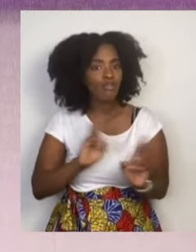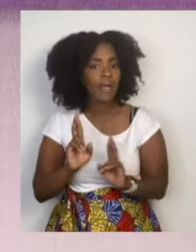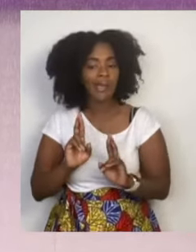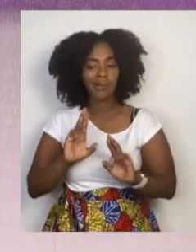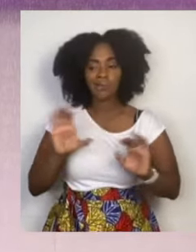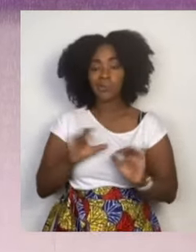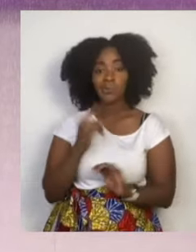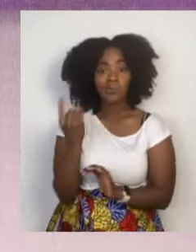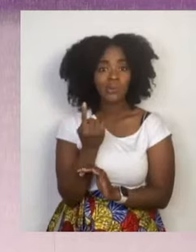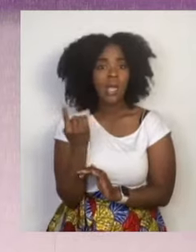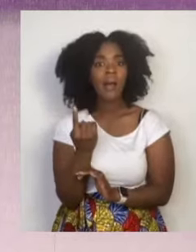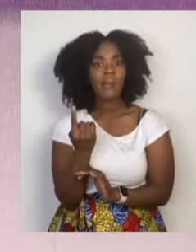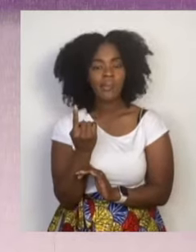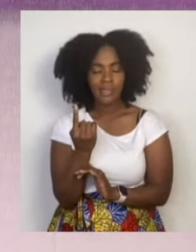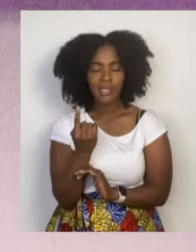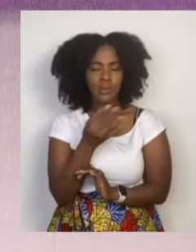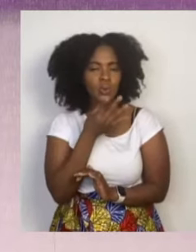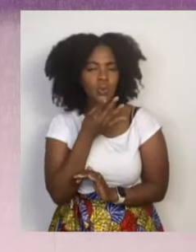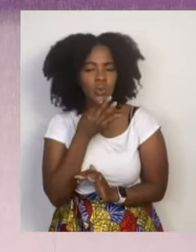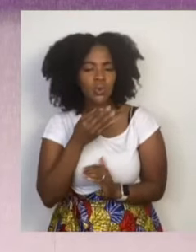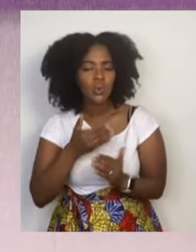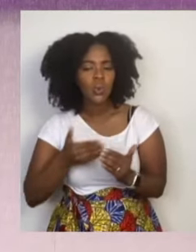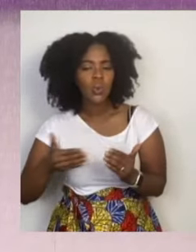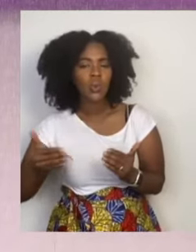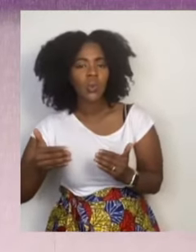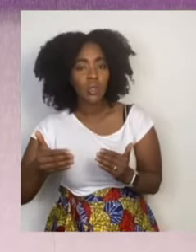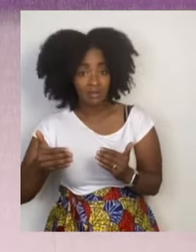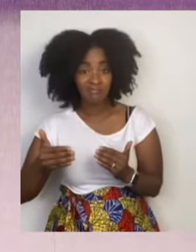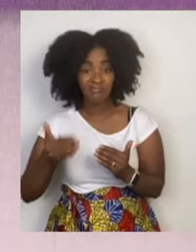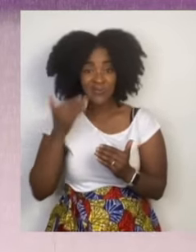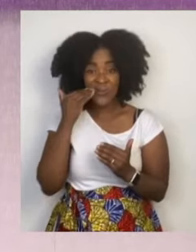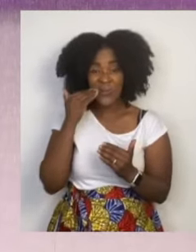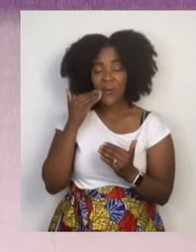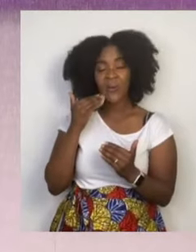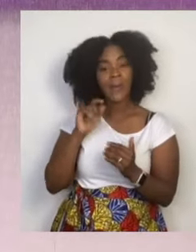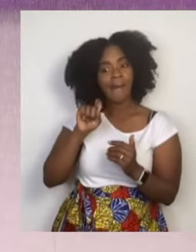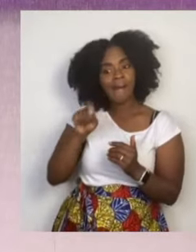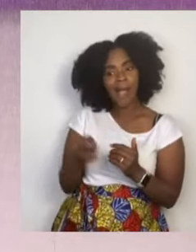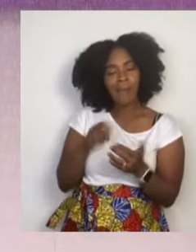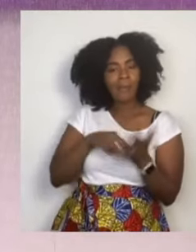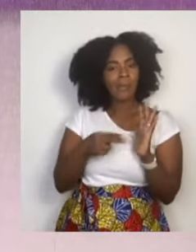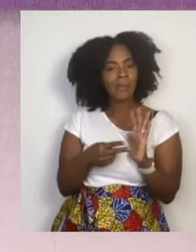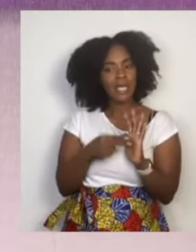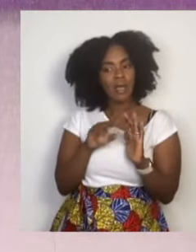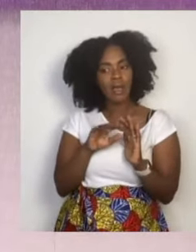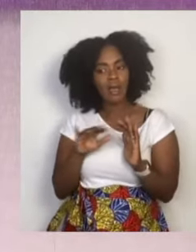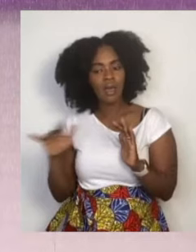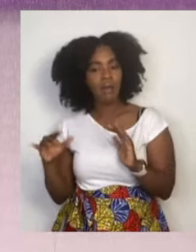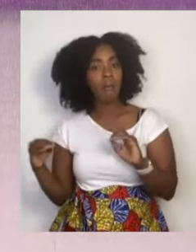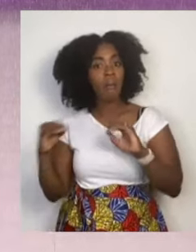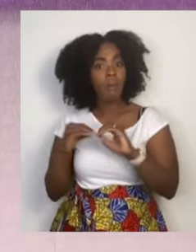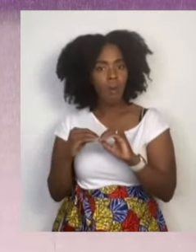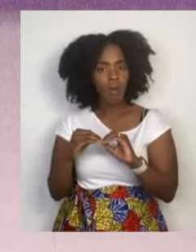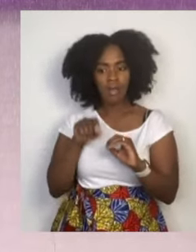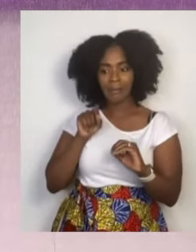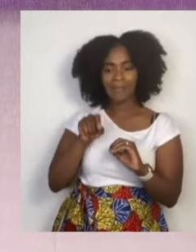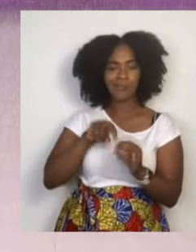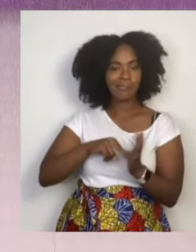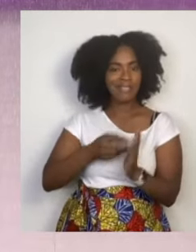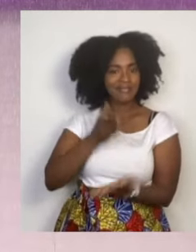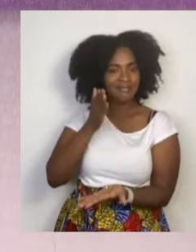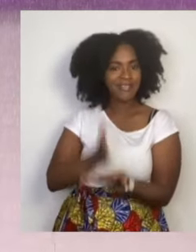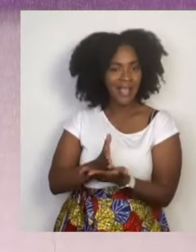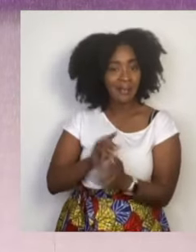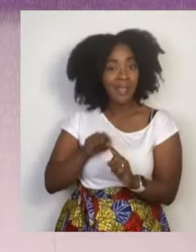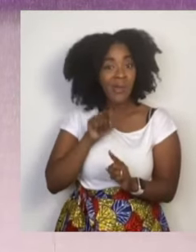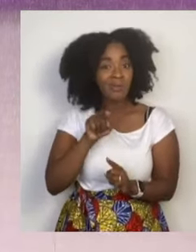other side of the comma. Oh, I need you to look over at somebody. People might be looking at you crazy right now,